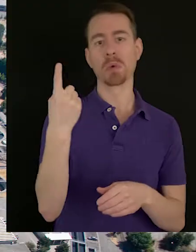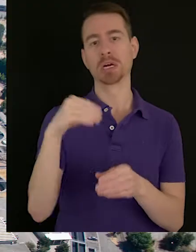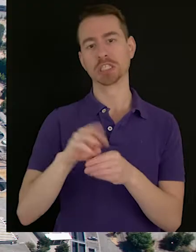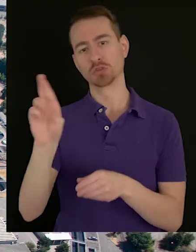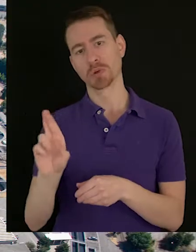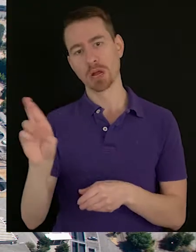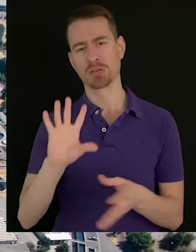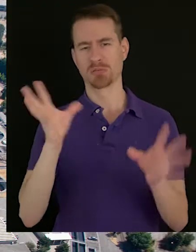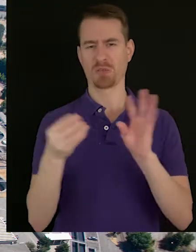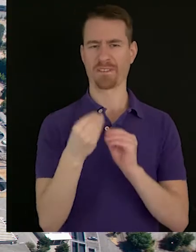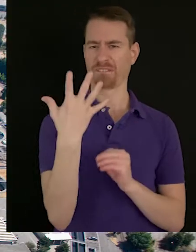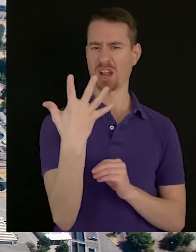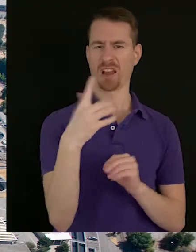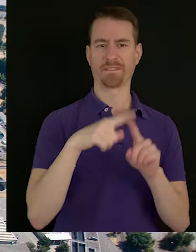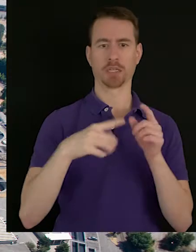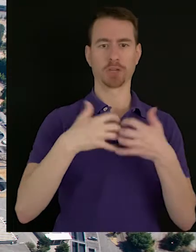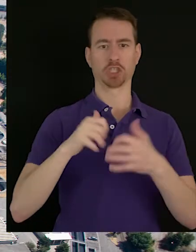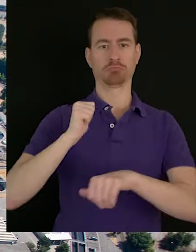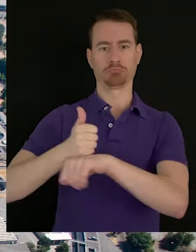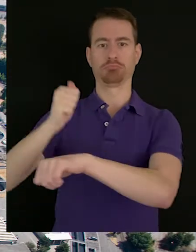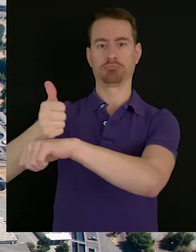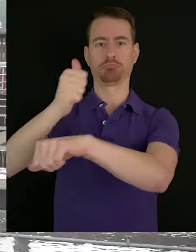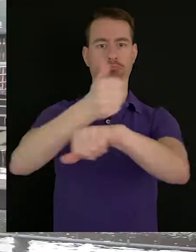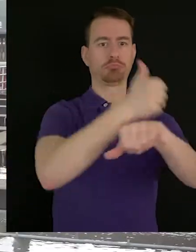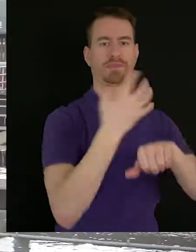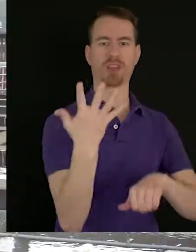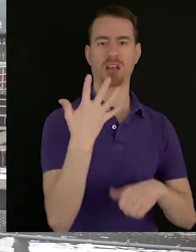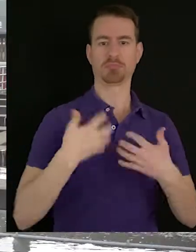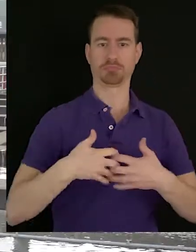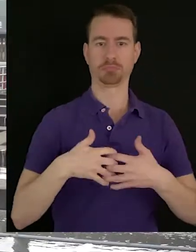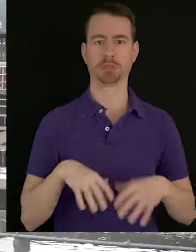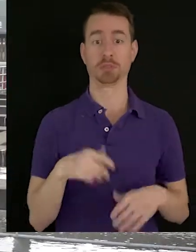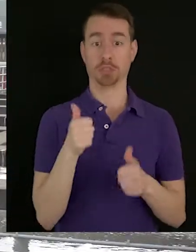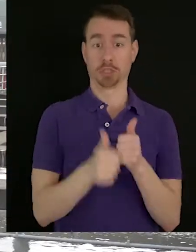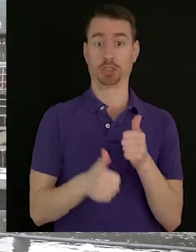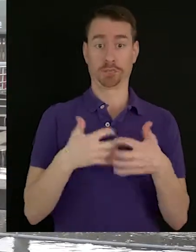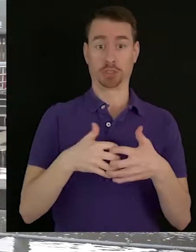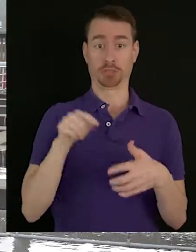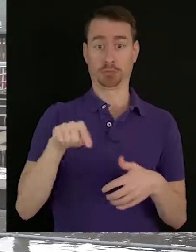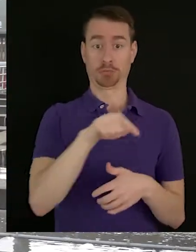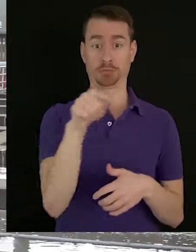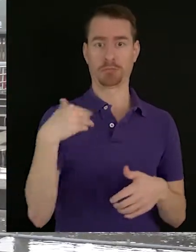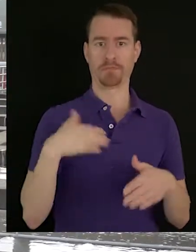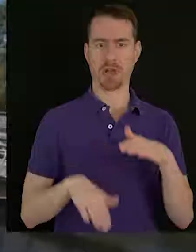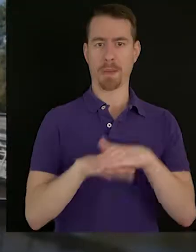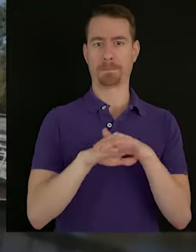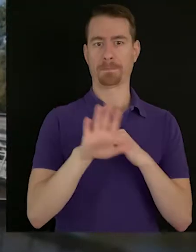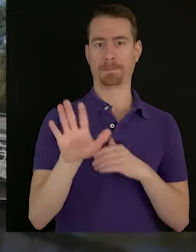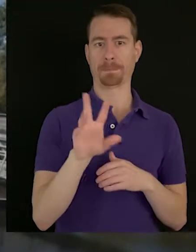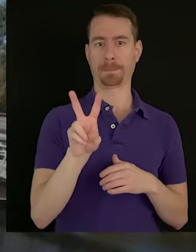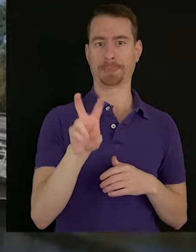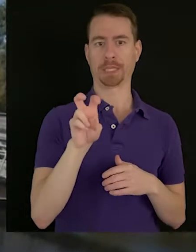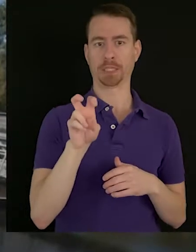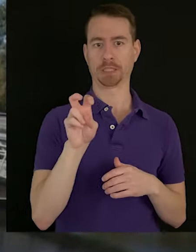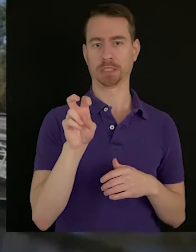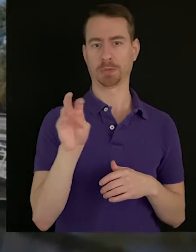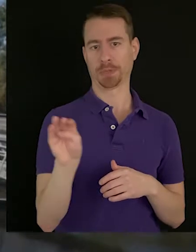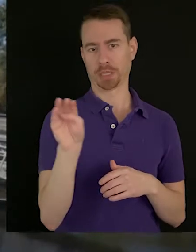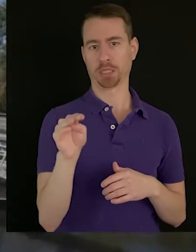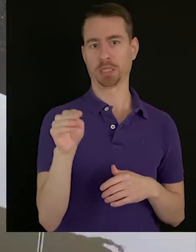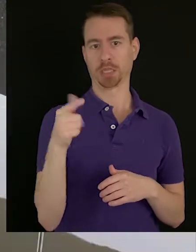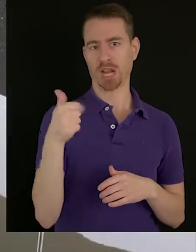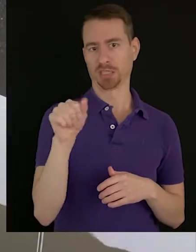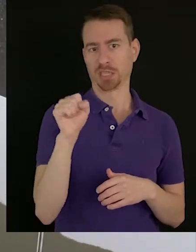the third is in Renton. Each of these treatment plants are responsible for treating a total of 200 million gallons of